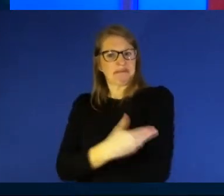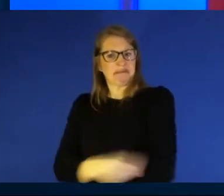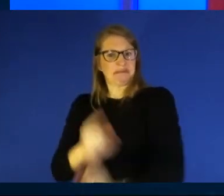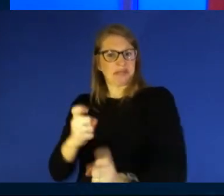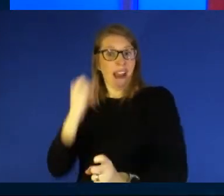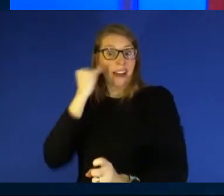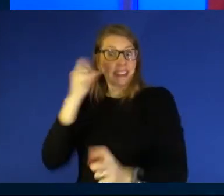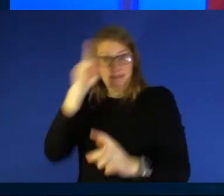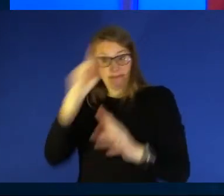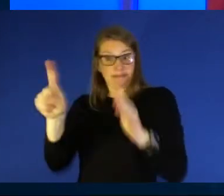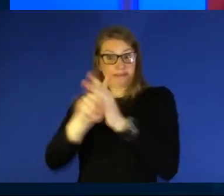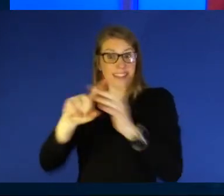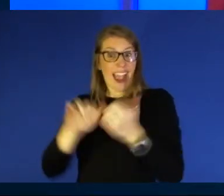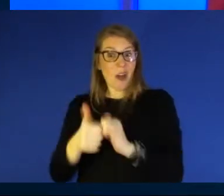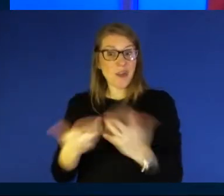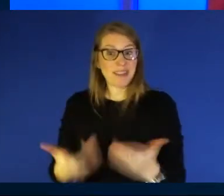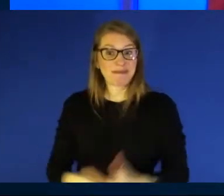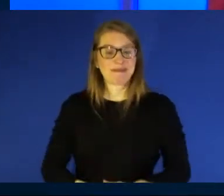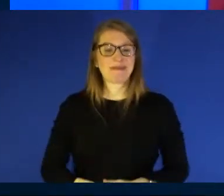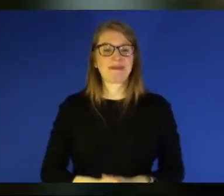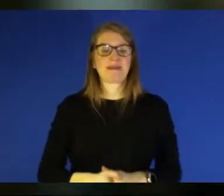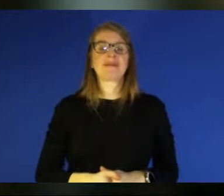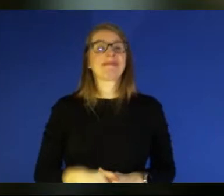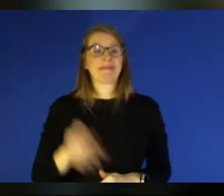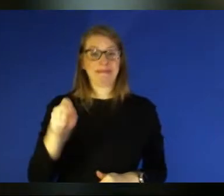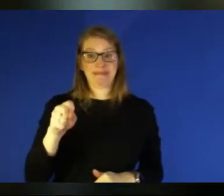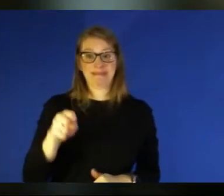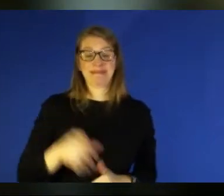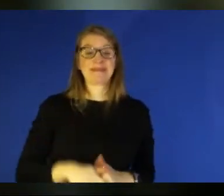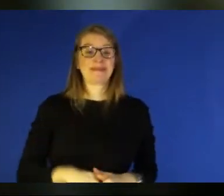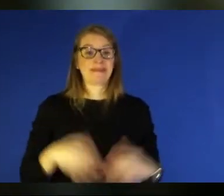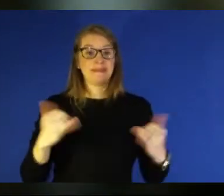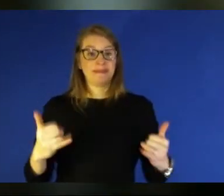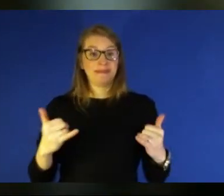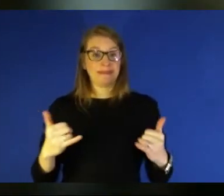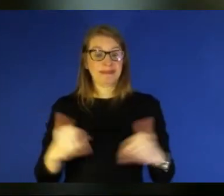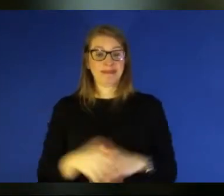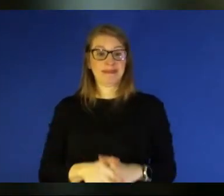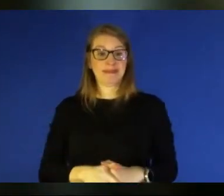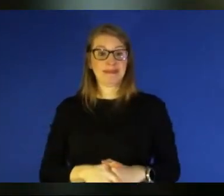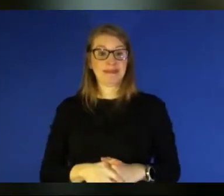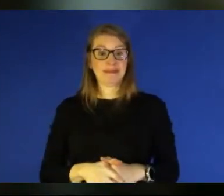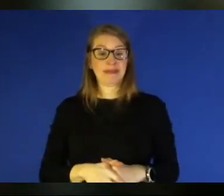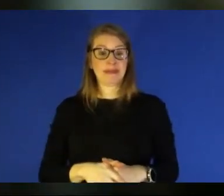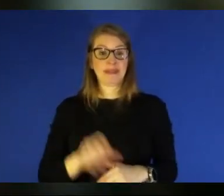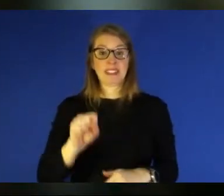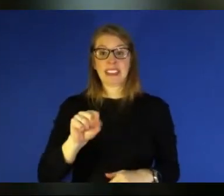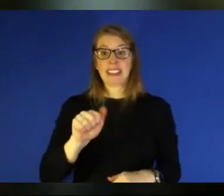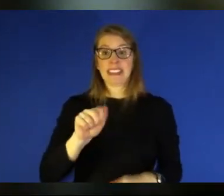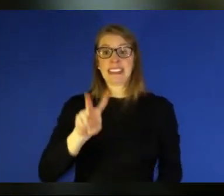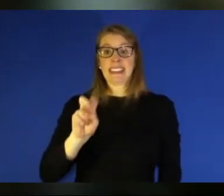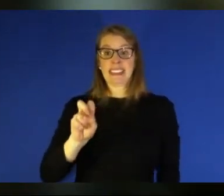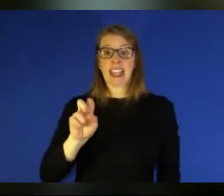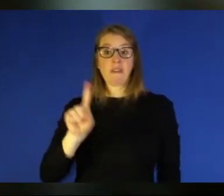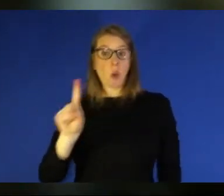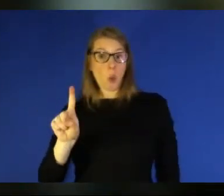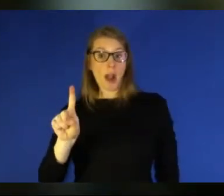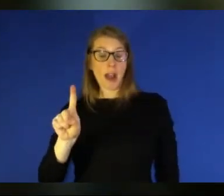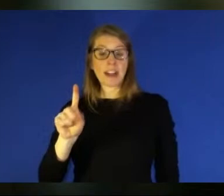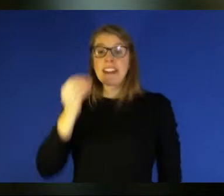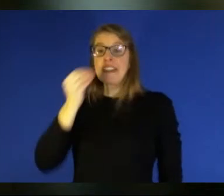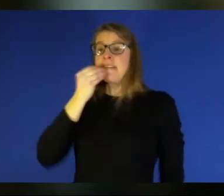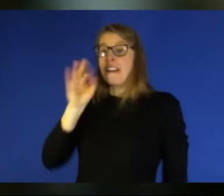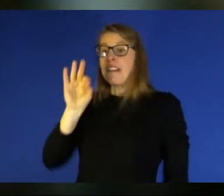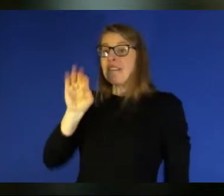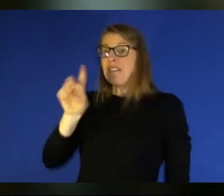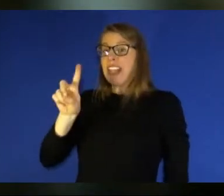about. Yeah, so we are currently in the midst of the Save One, Feed One campaign. This is in partnership